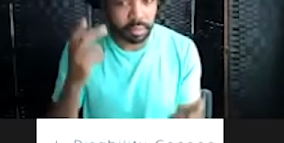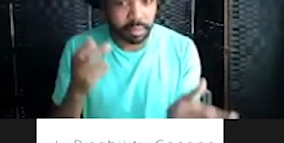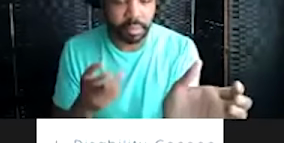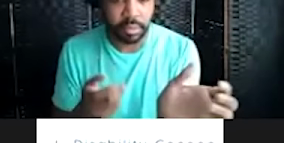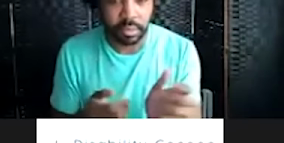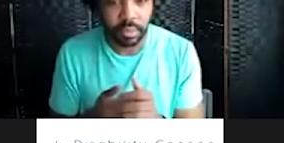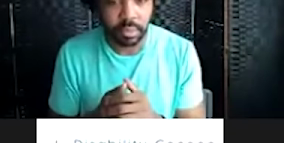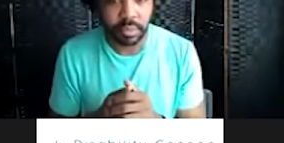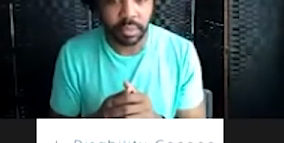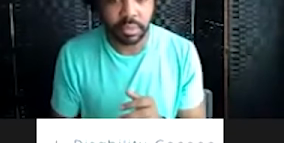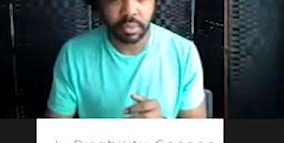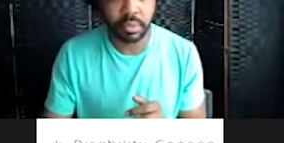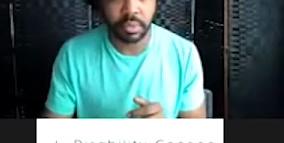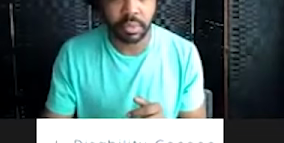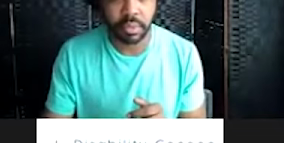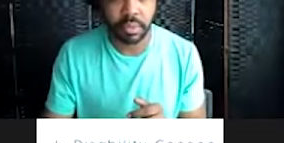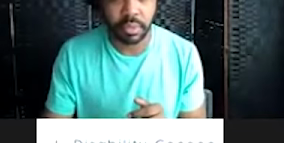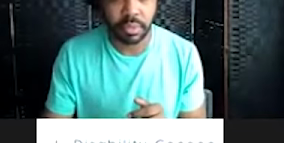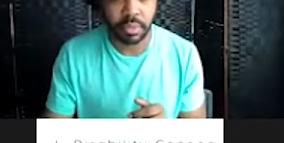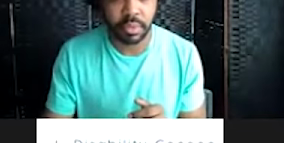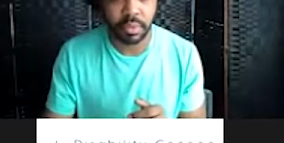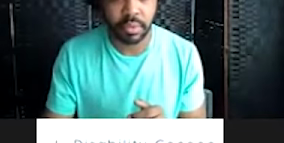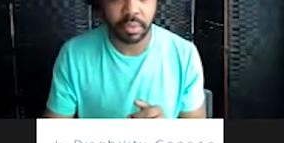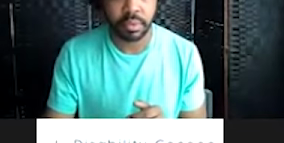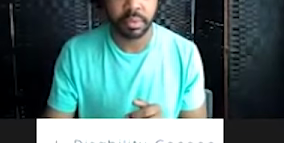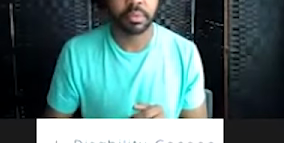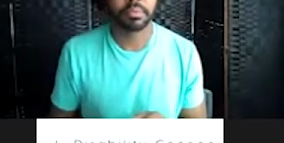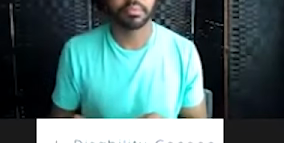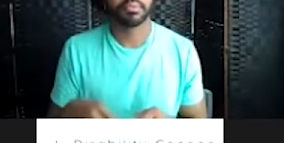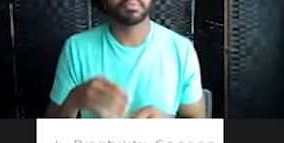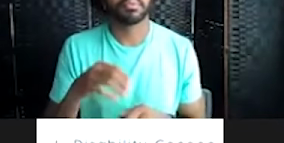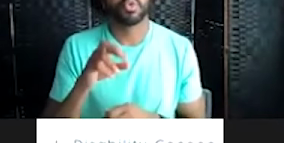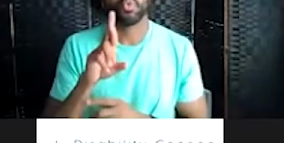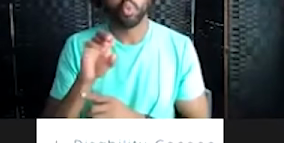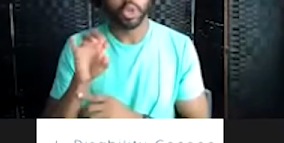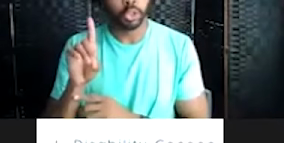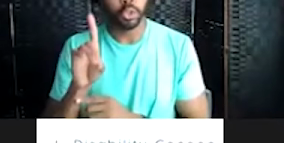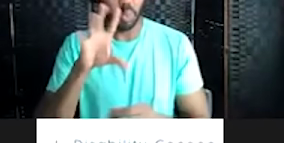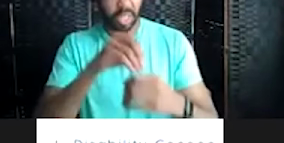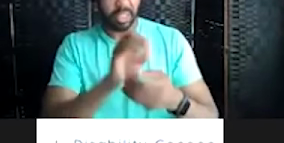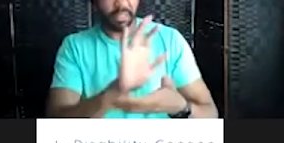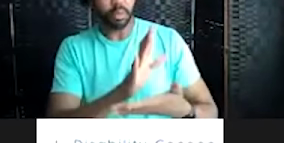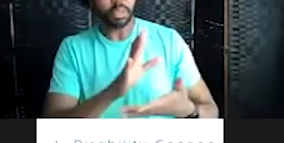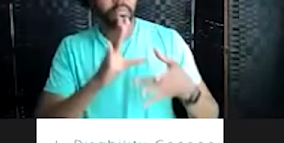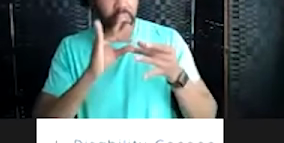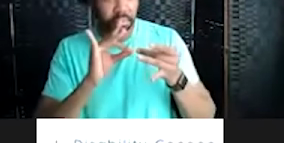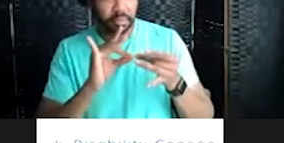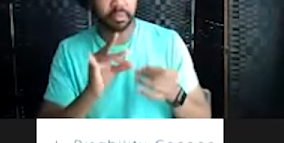and actually made a career out of it. Started in a